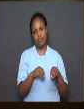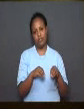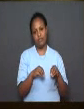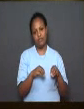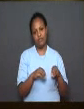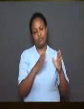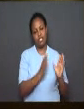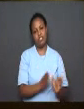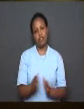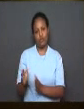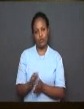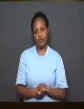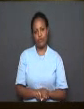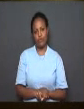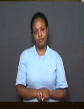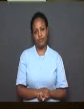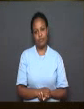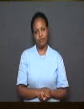Students, let's get ready.